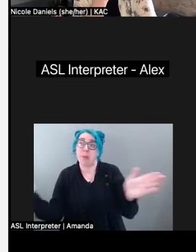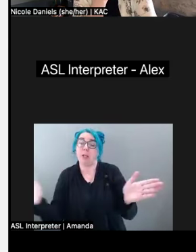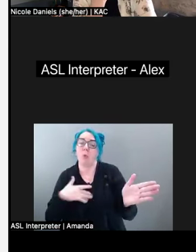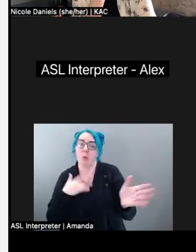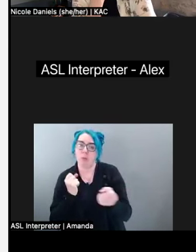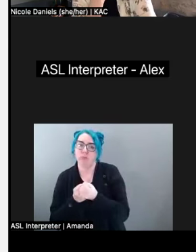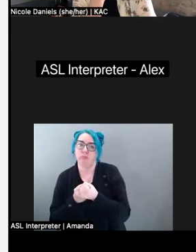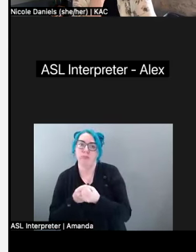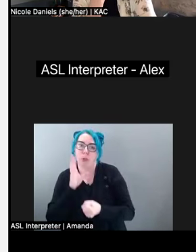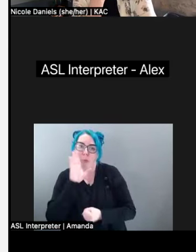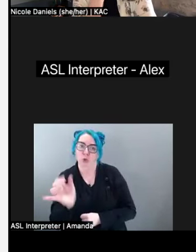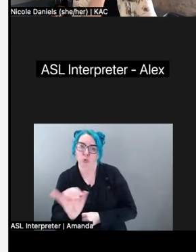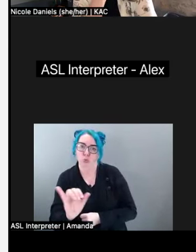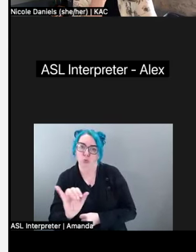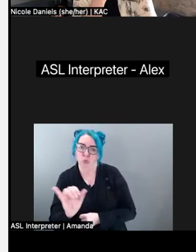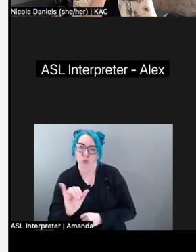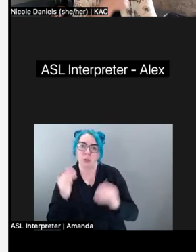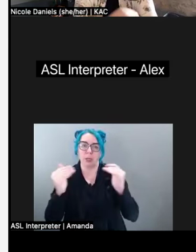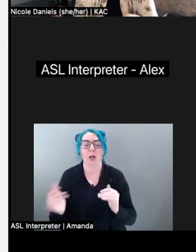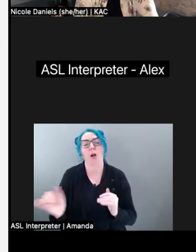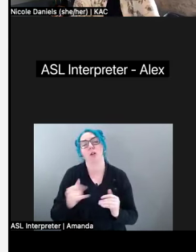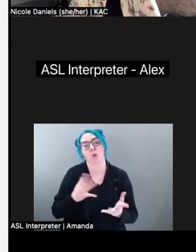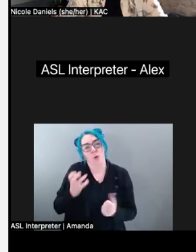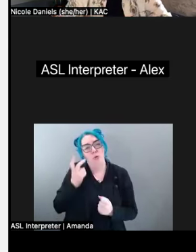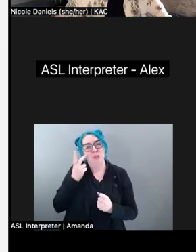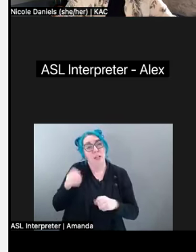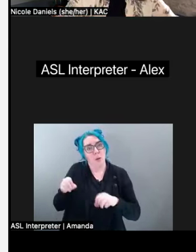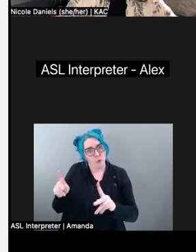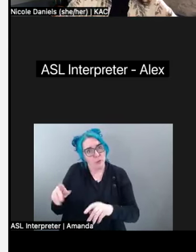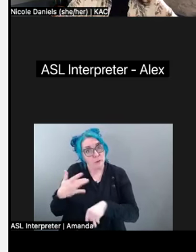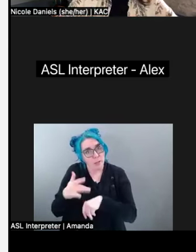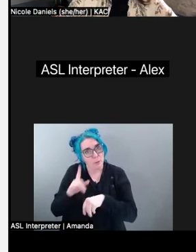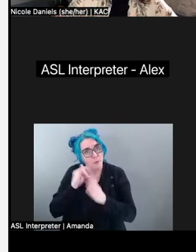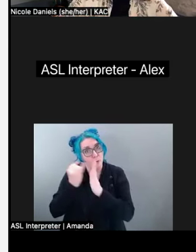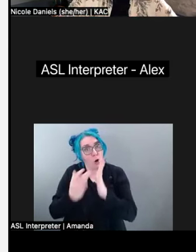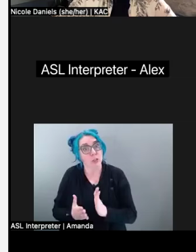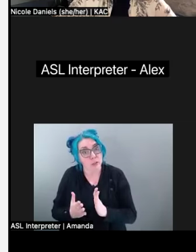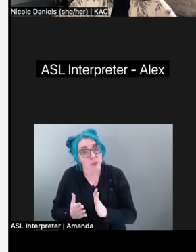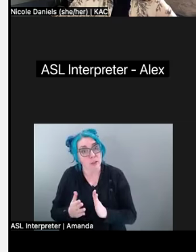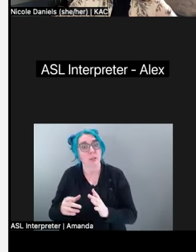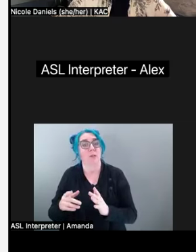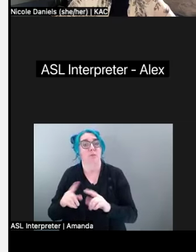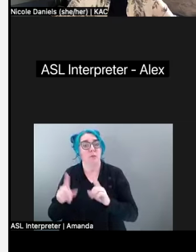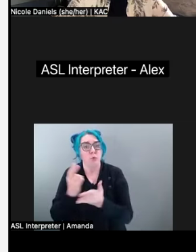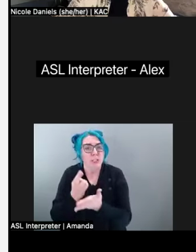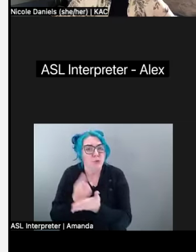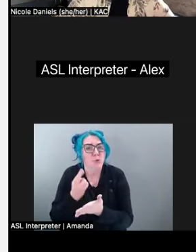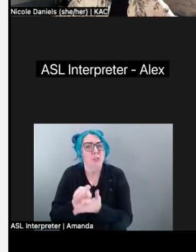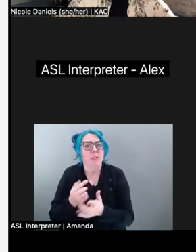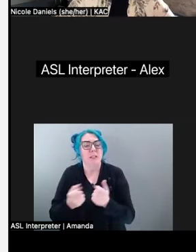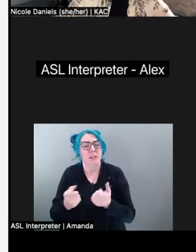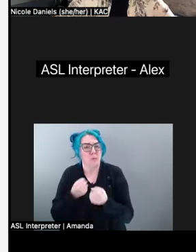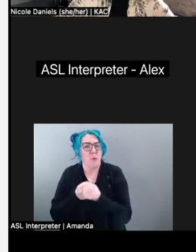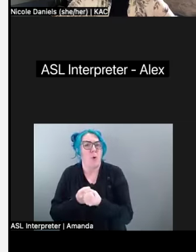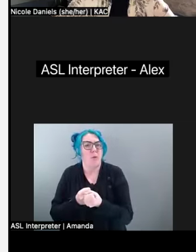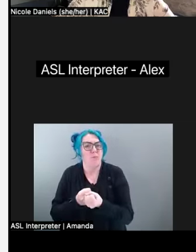resources are provided for artists so that they can lead, develop, create, and present their work and develop their practice, and that you're